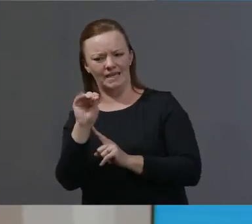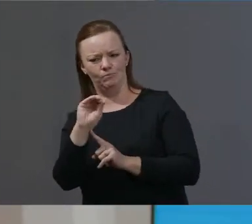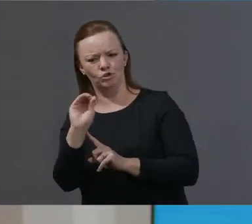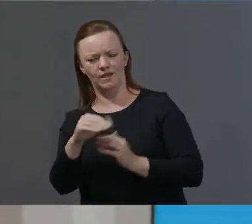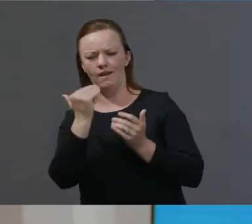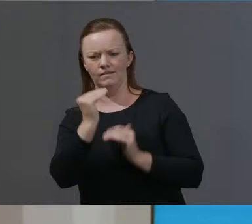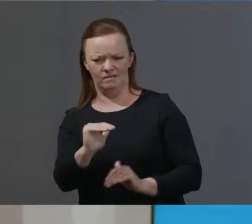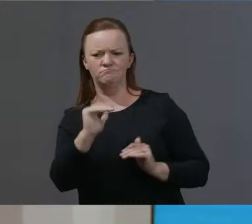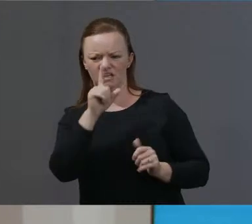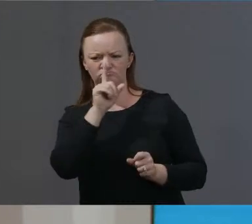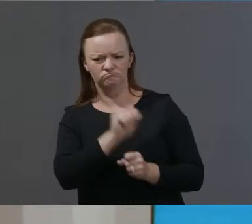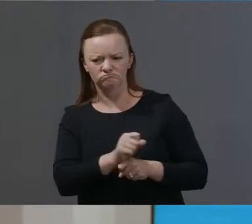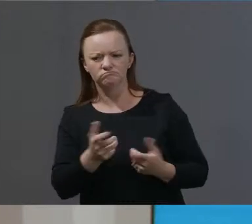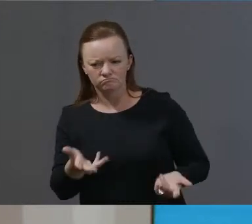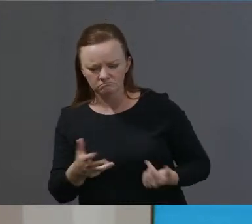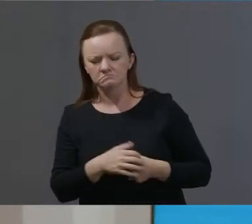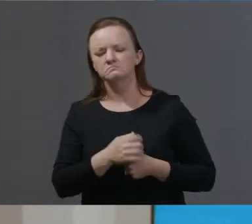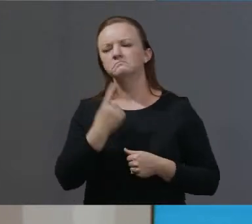any